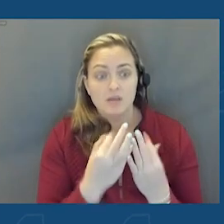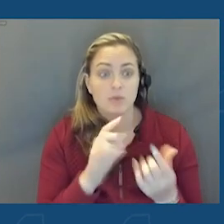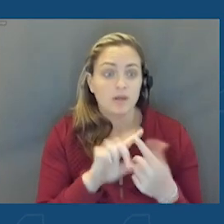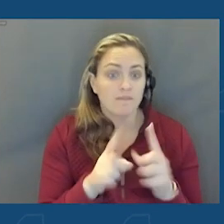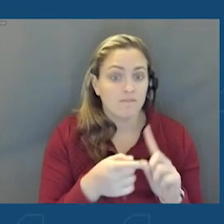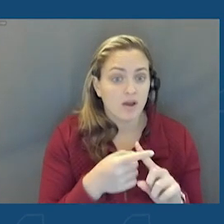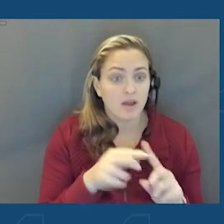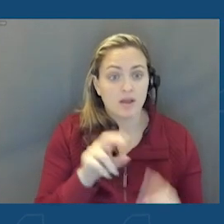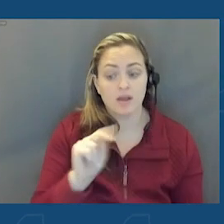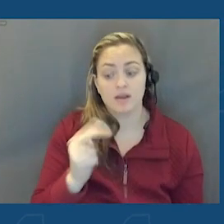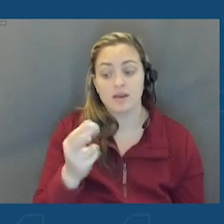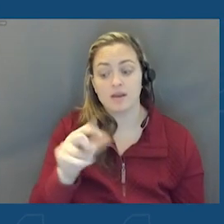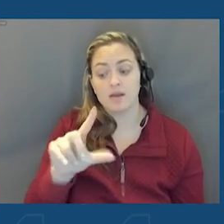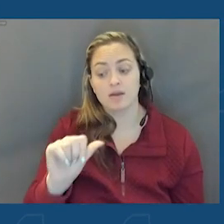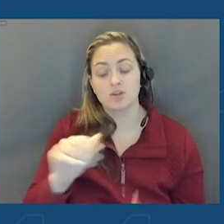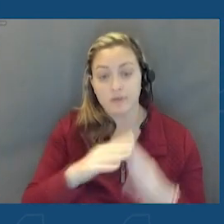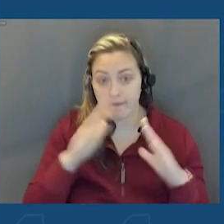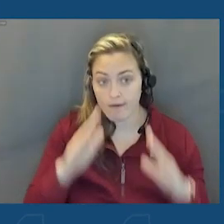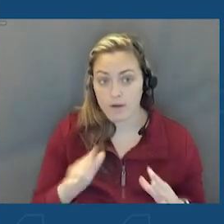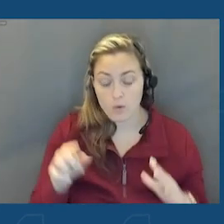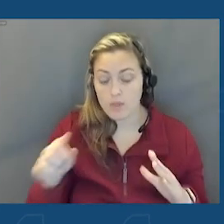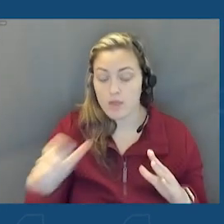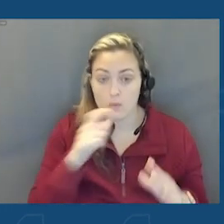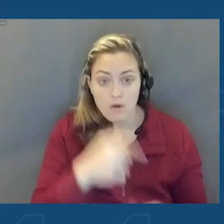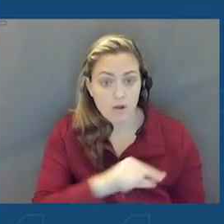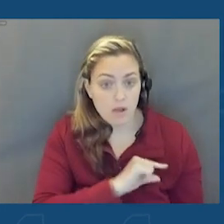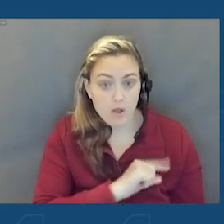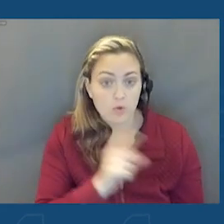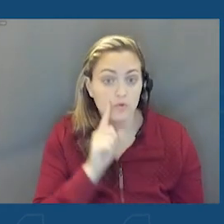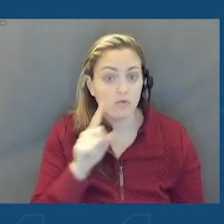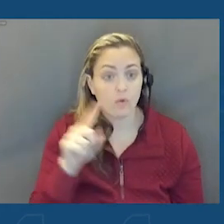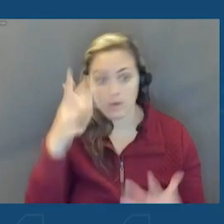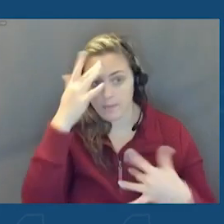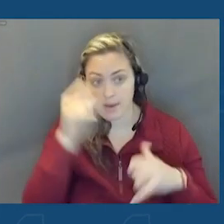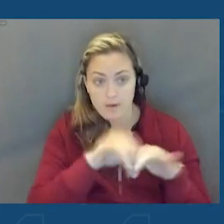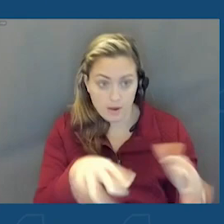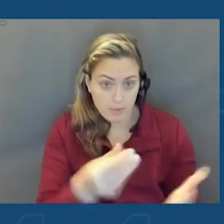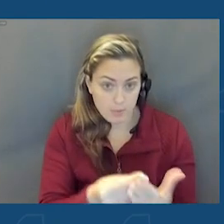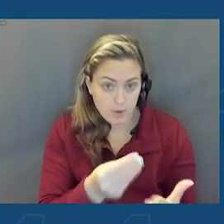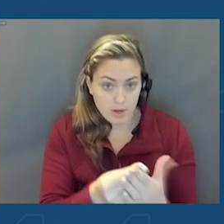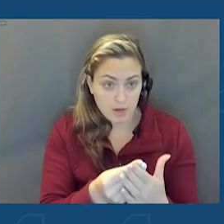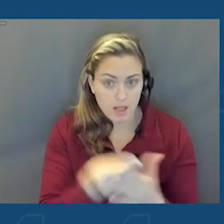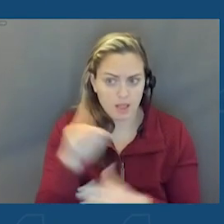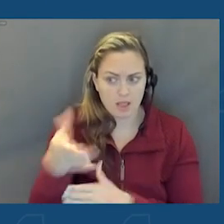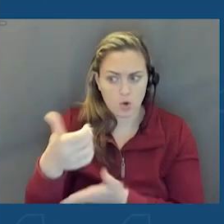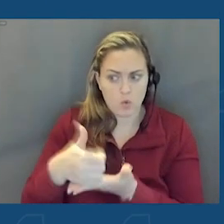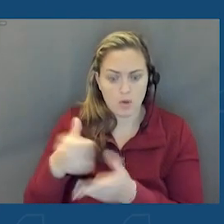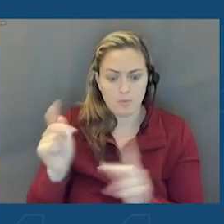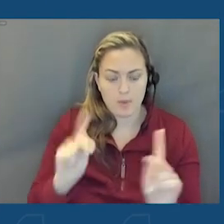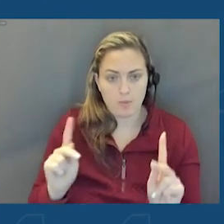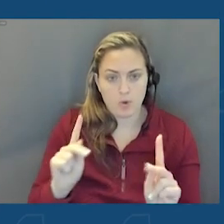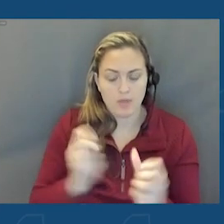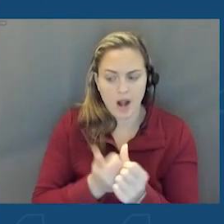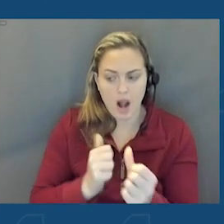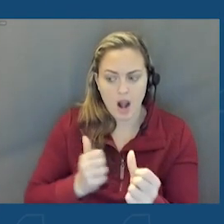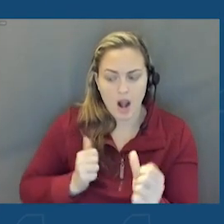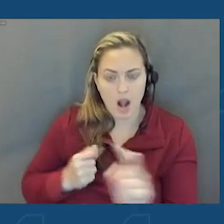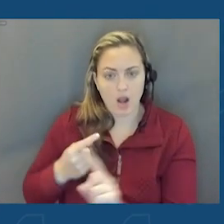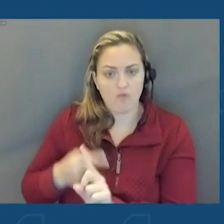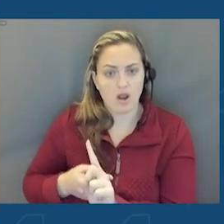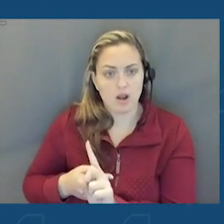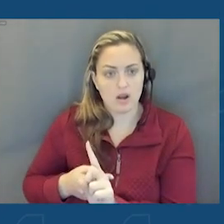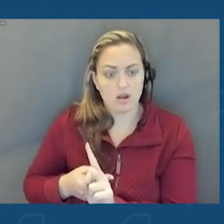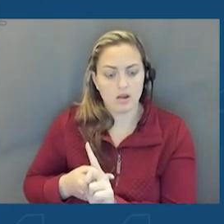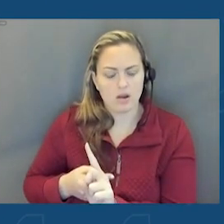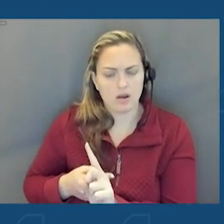NYCHA housing, they weren't eligible for the pandemic money that was there to help people who got behind their rent. I mean, you're